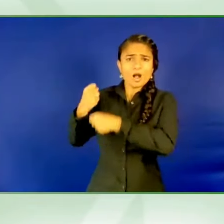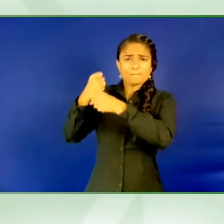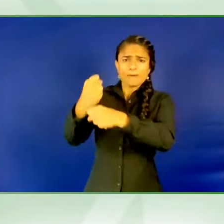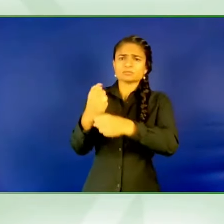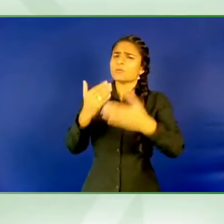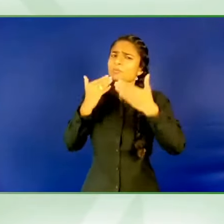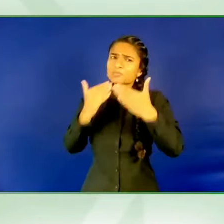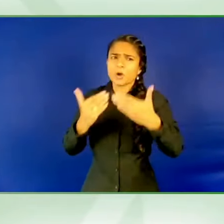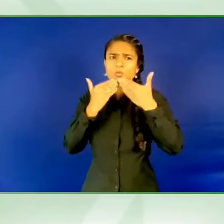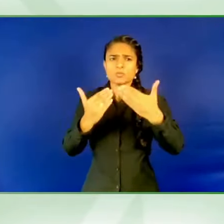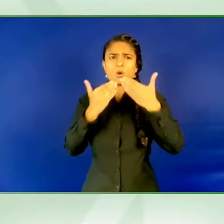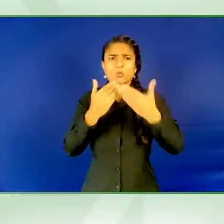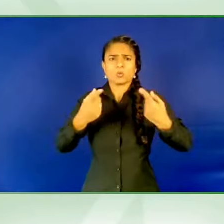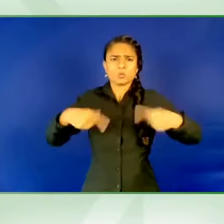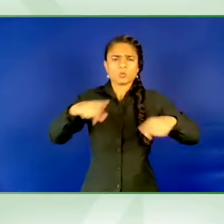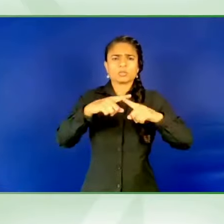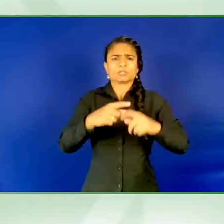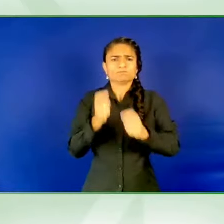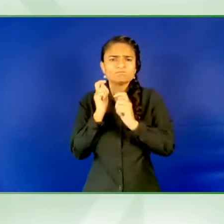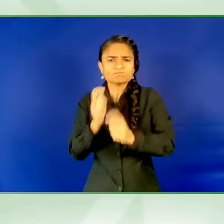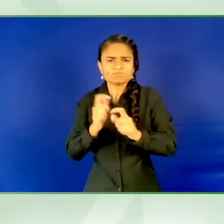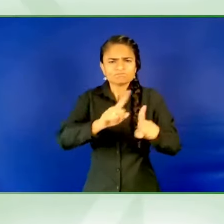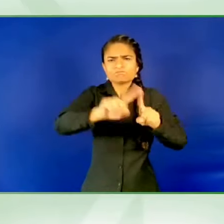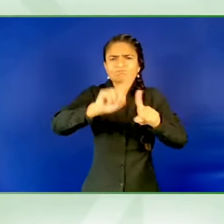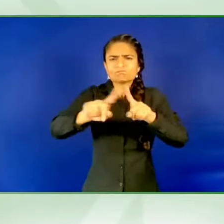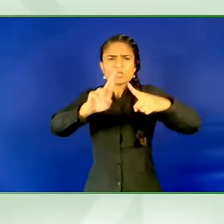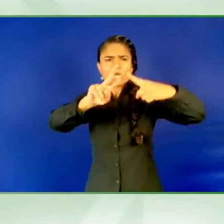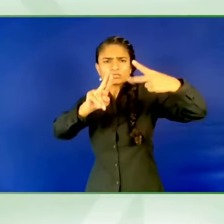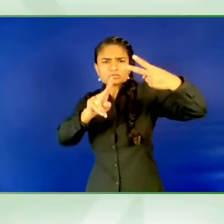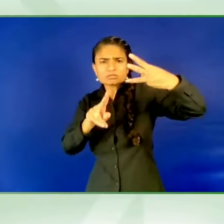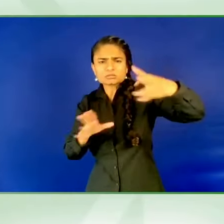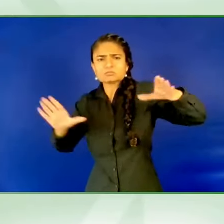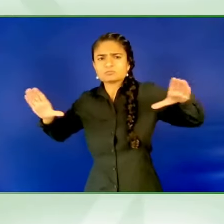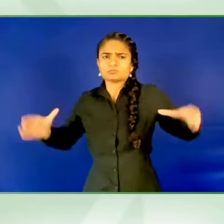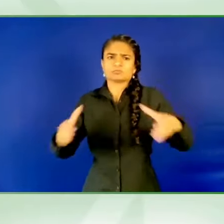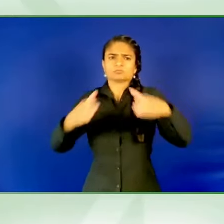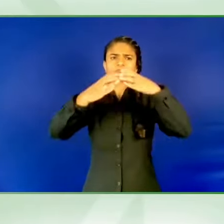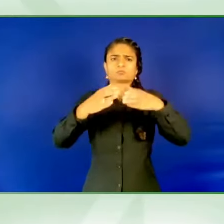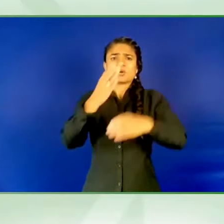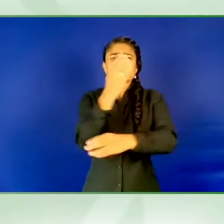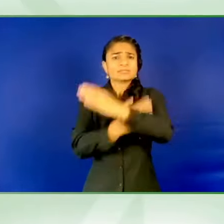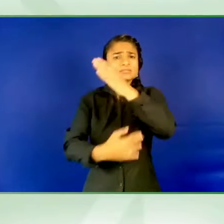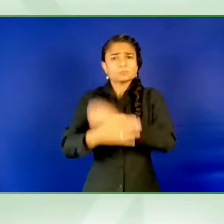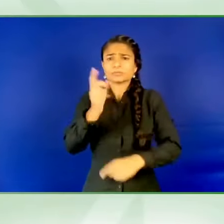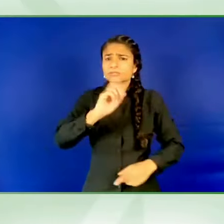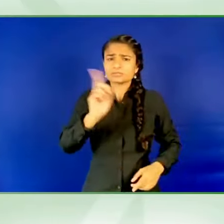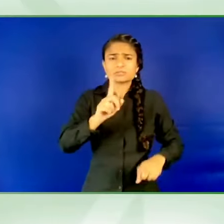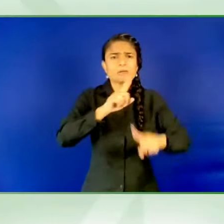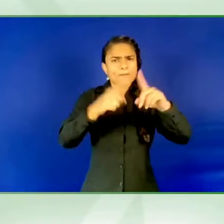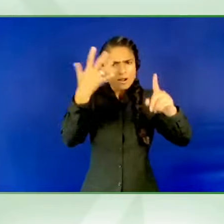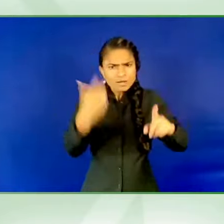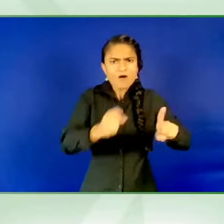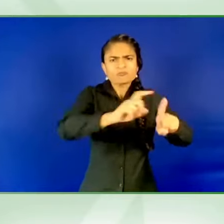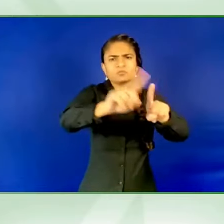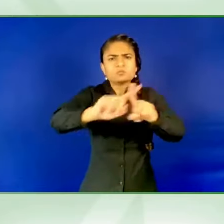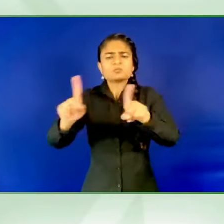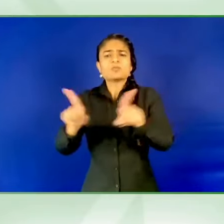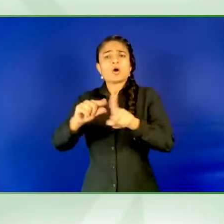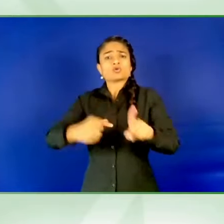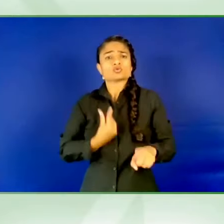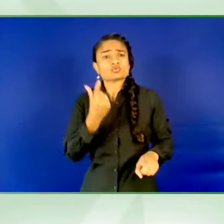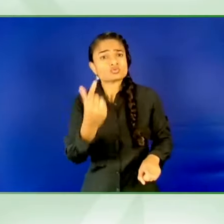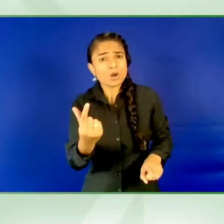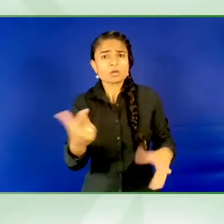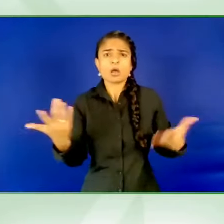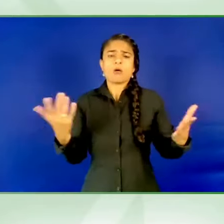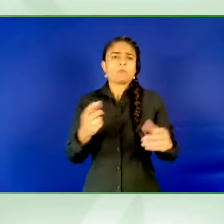collaborations and partnership. And now, before we go, let me have one last question for all three panelists. Before we go, could you give an